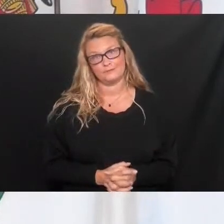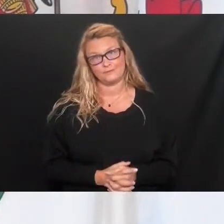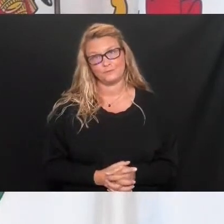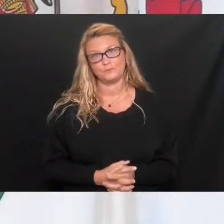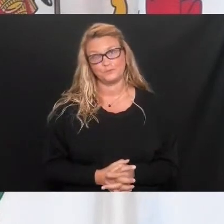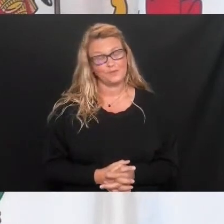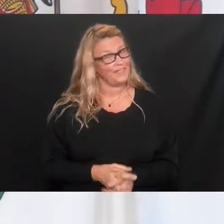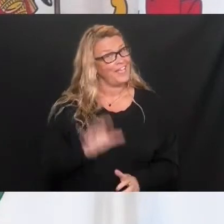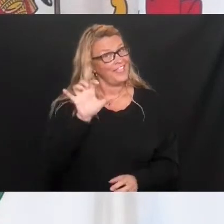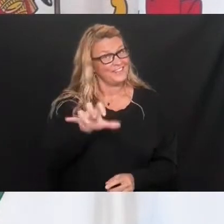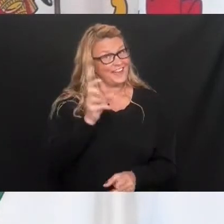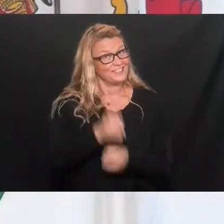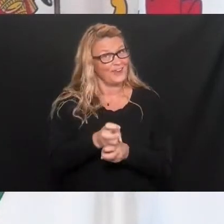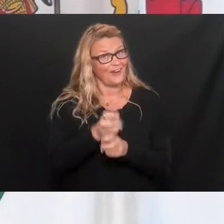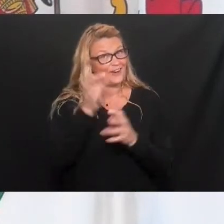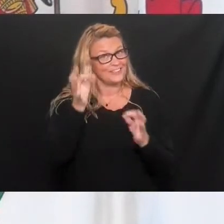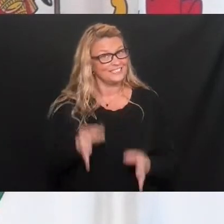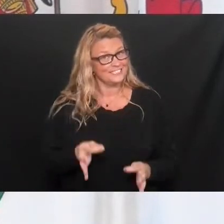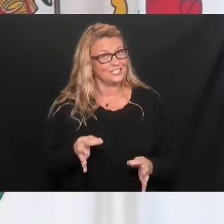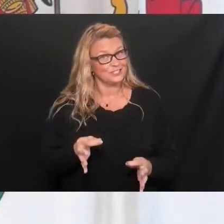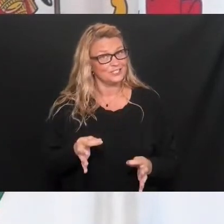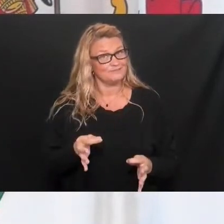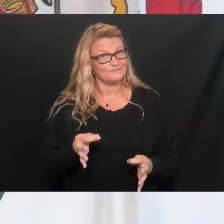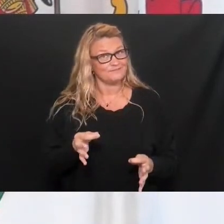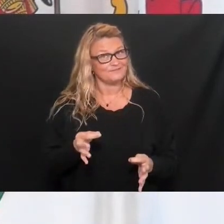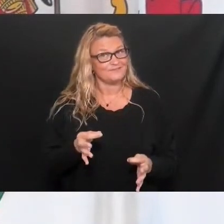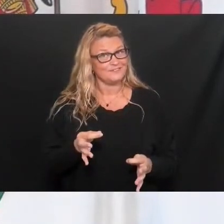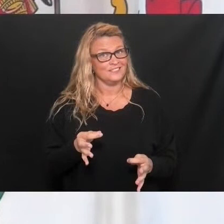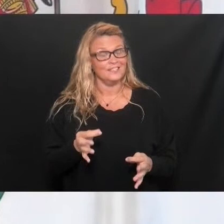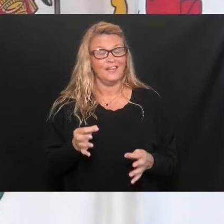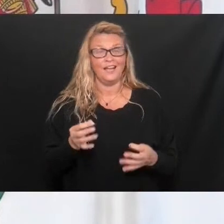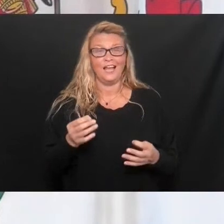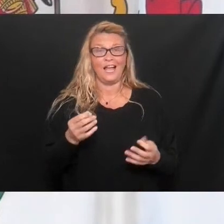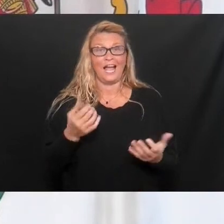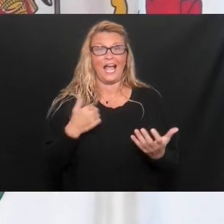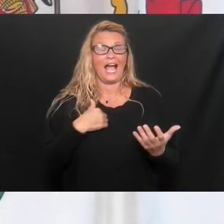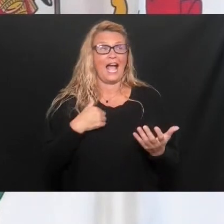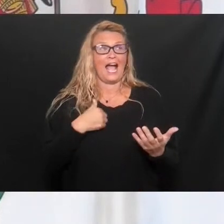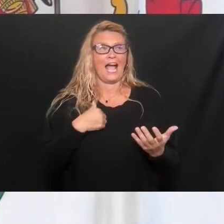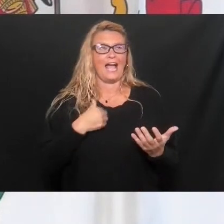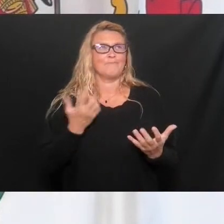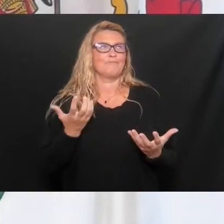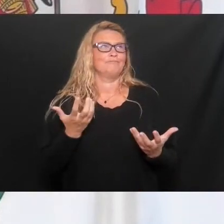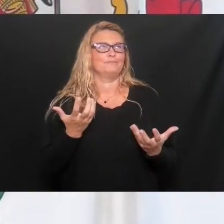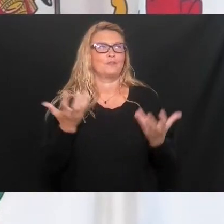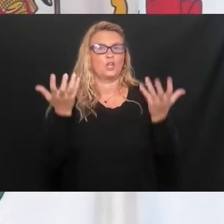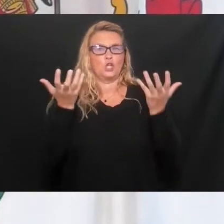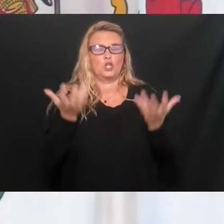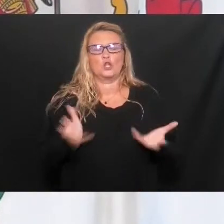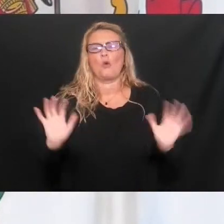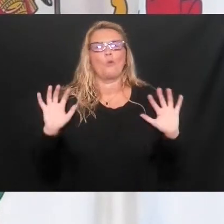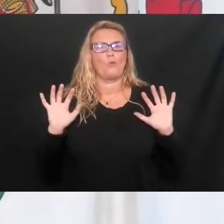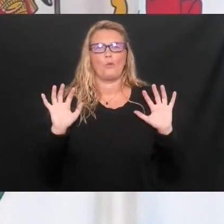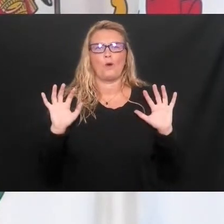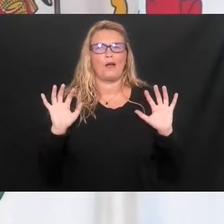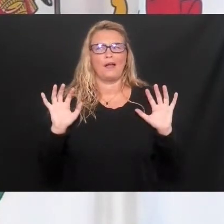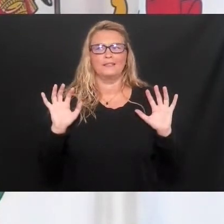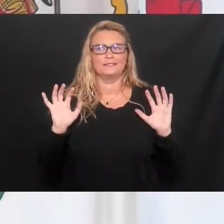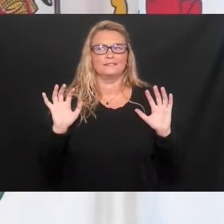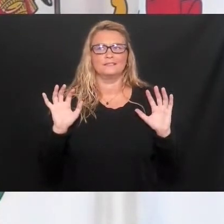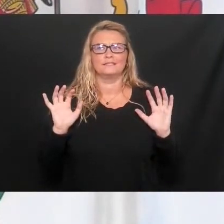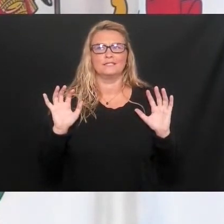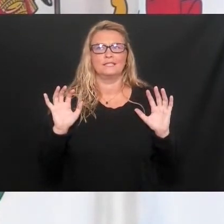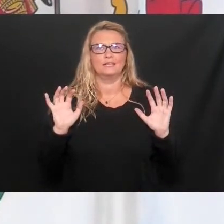a difficult dance. But like I said, I'm not going to shy away from the big decisions